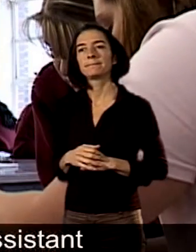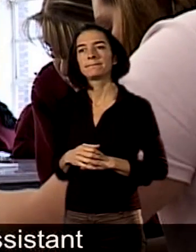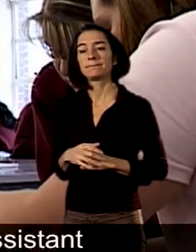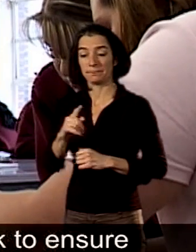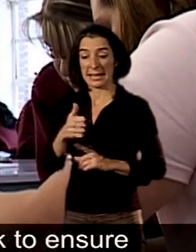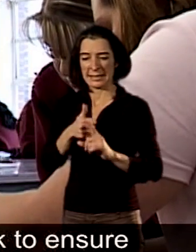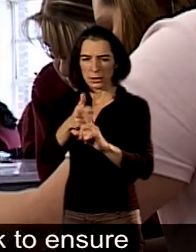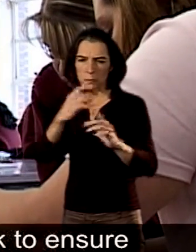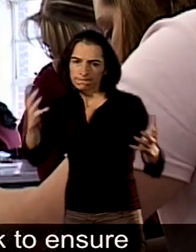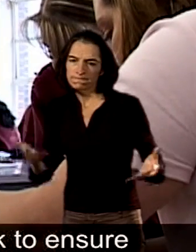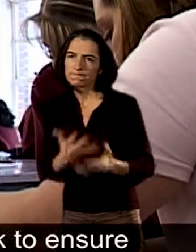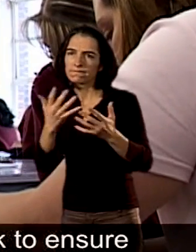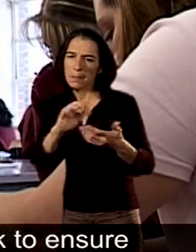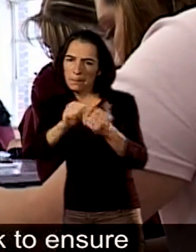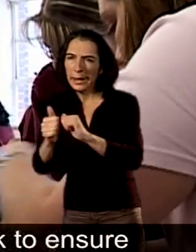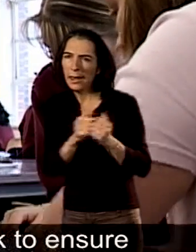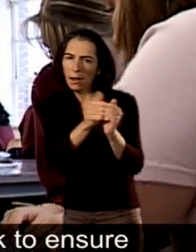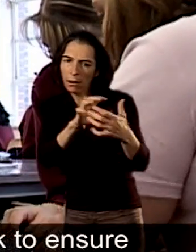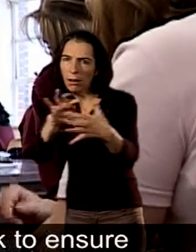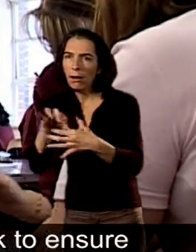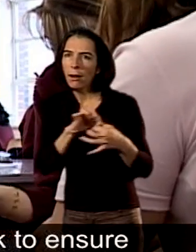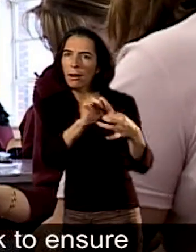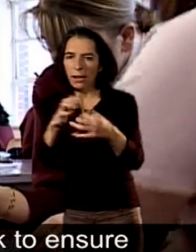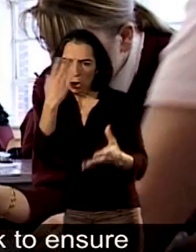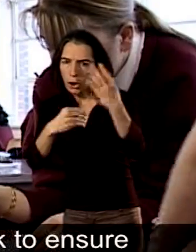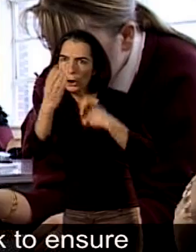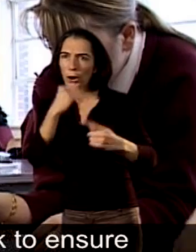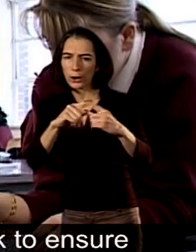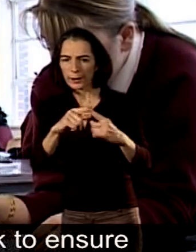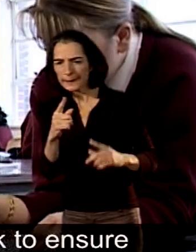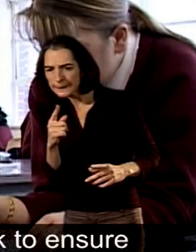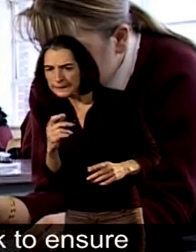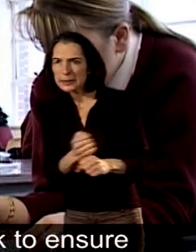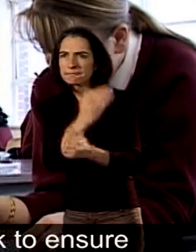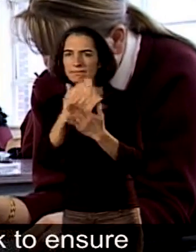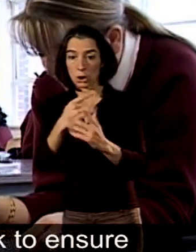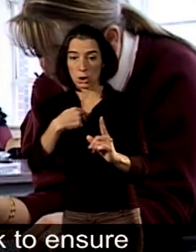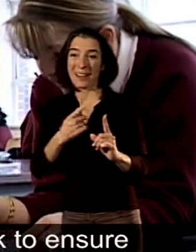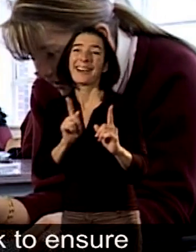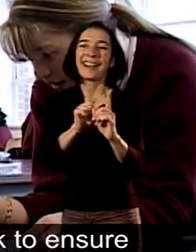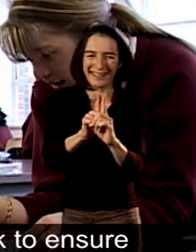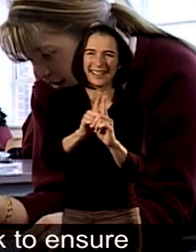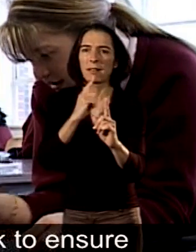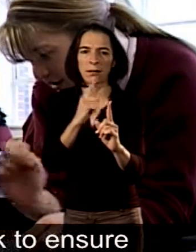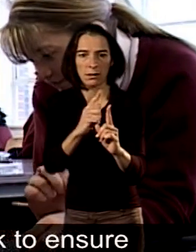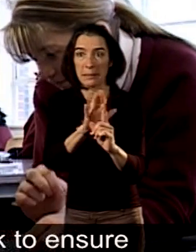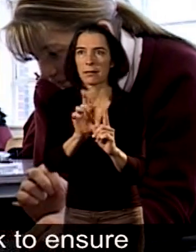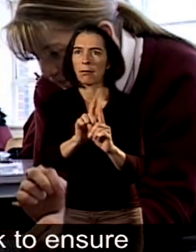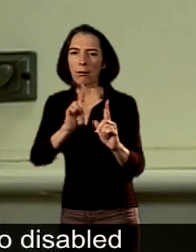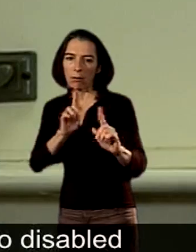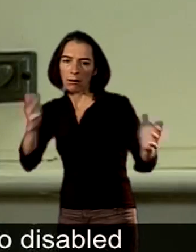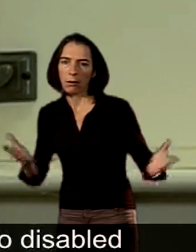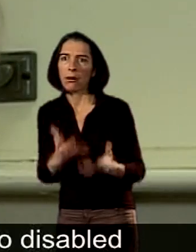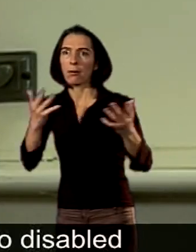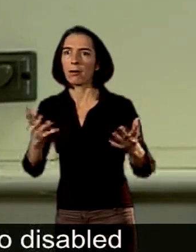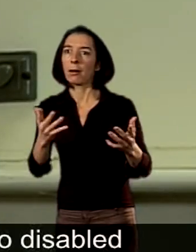Assistants encourage peer cooperation and learning and work to ensure that their presence does not isolate disabled students.